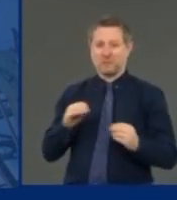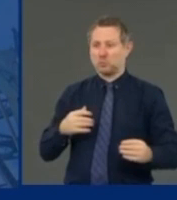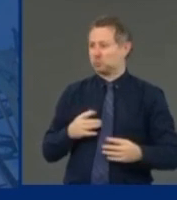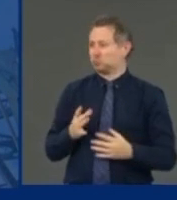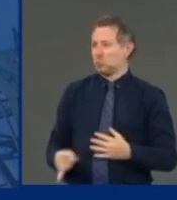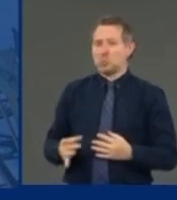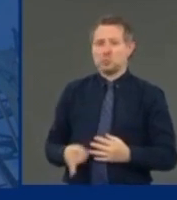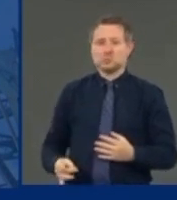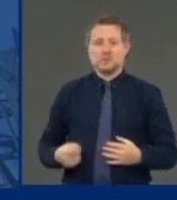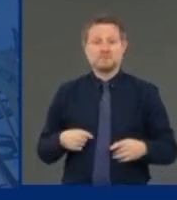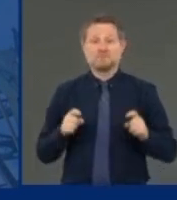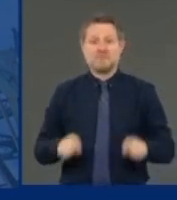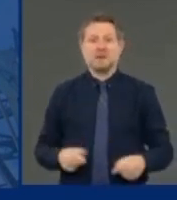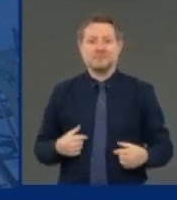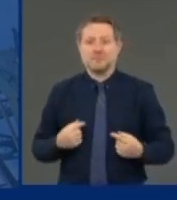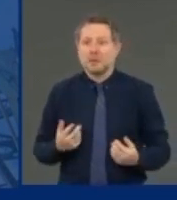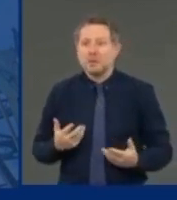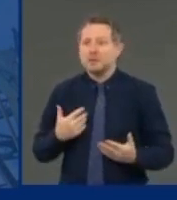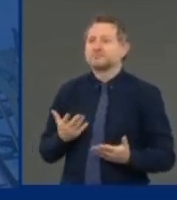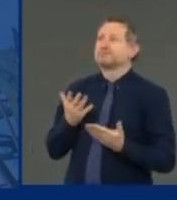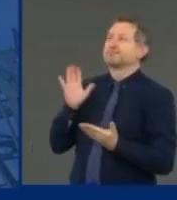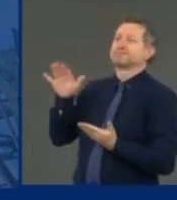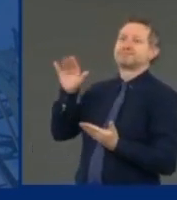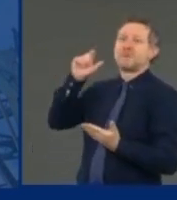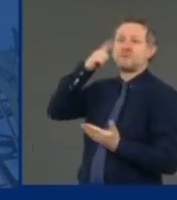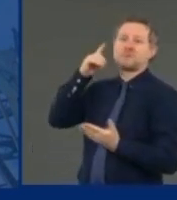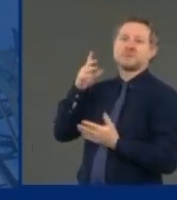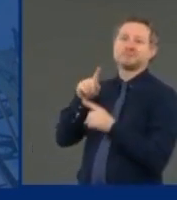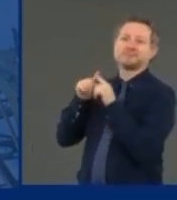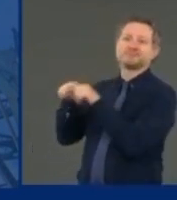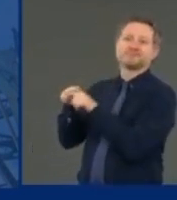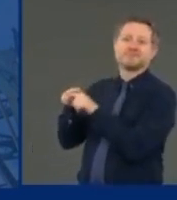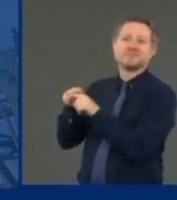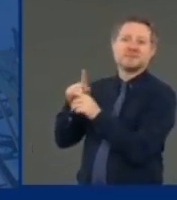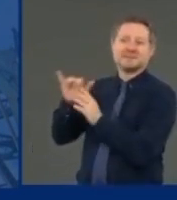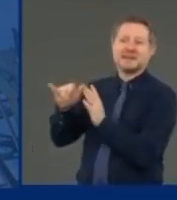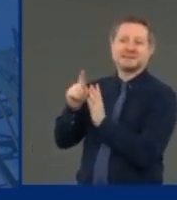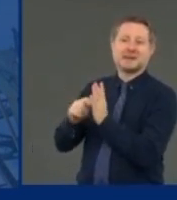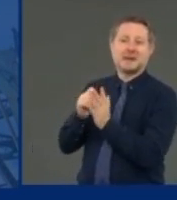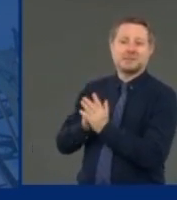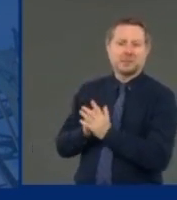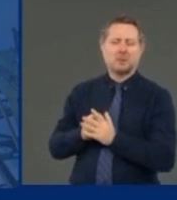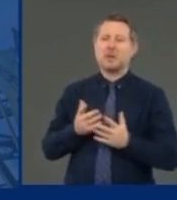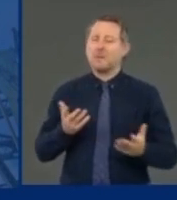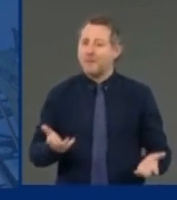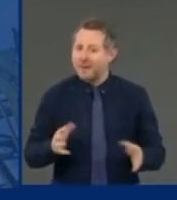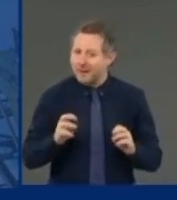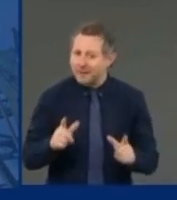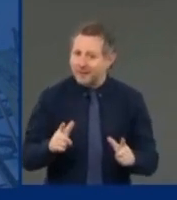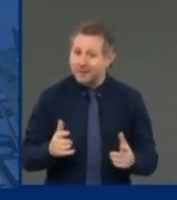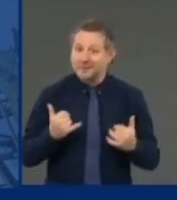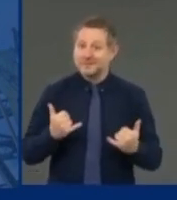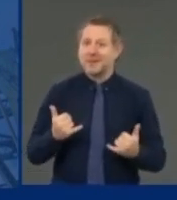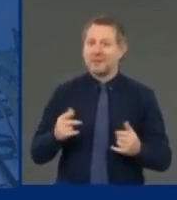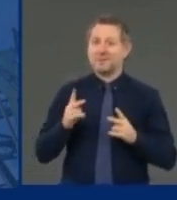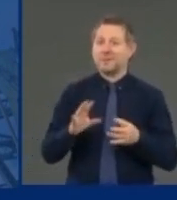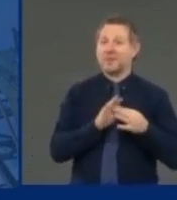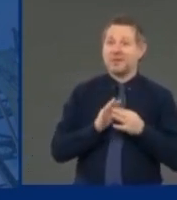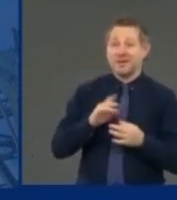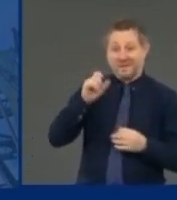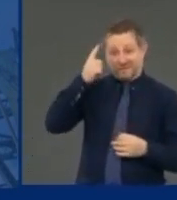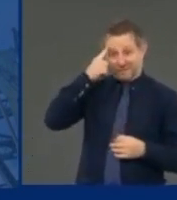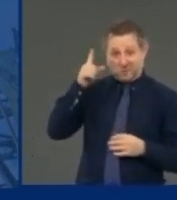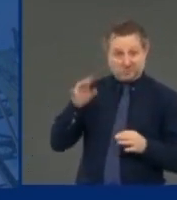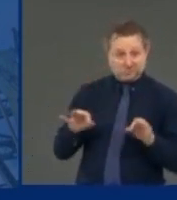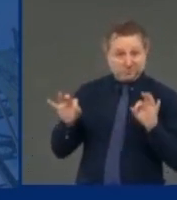but to deal with and rely on government. Well, government is now important again, in a way